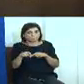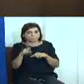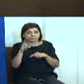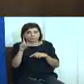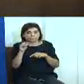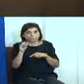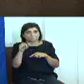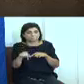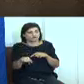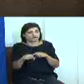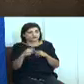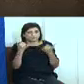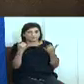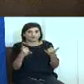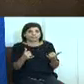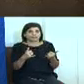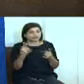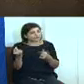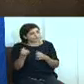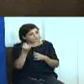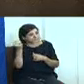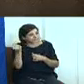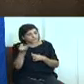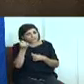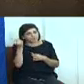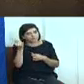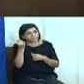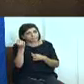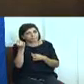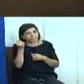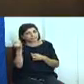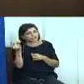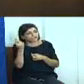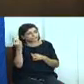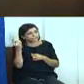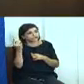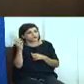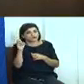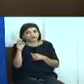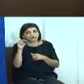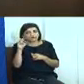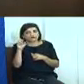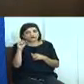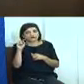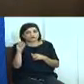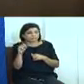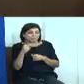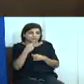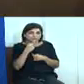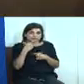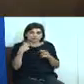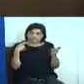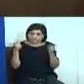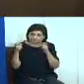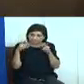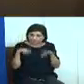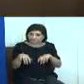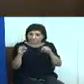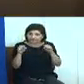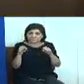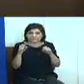now. And then on Tuesday, Onetta got on the phone with me and said, I'm taking charge because you're not doing this.